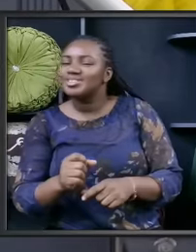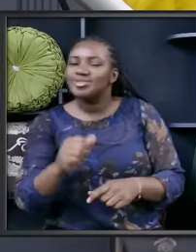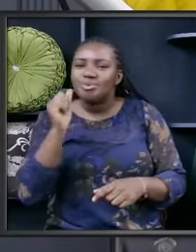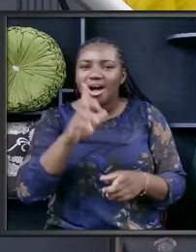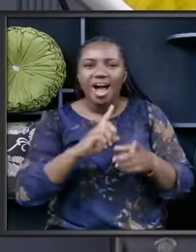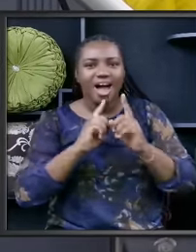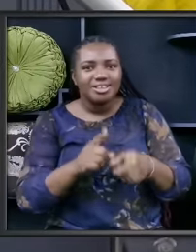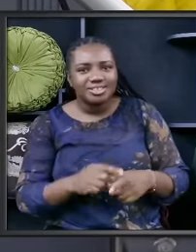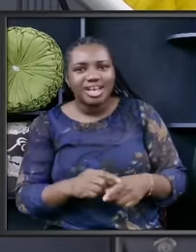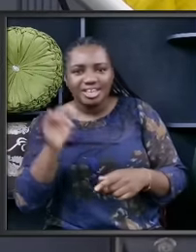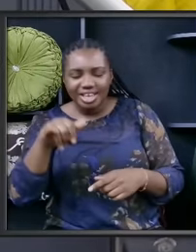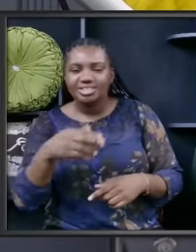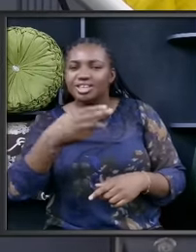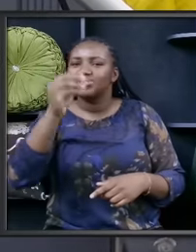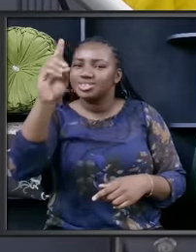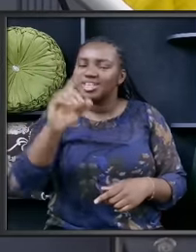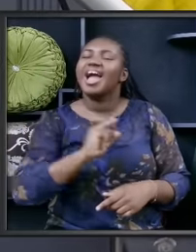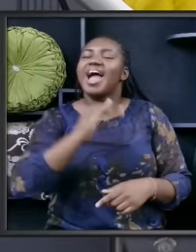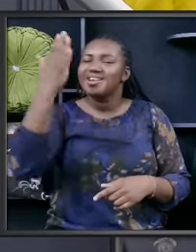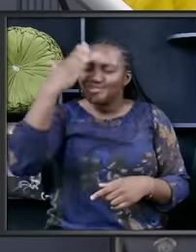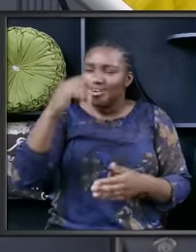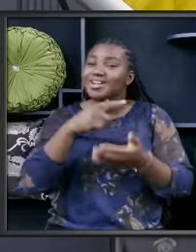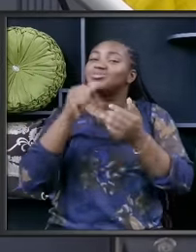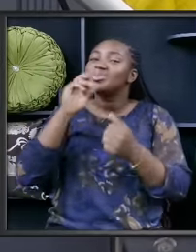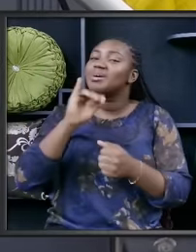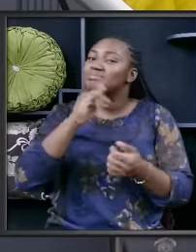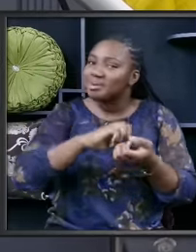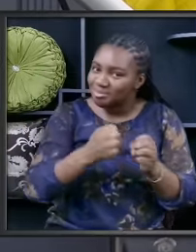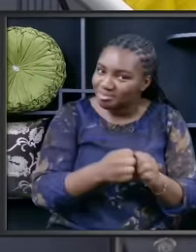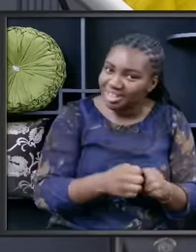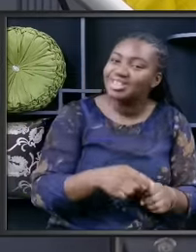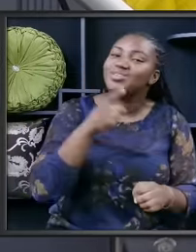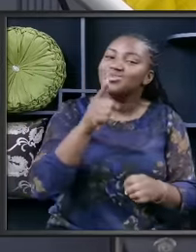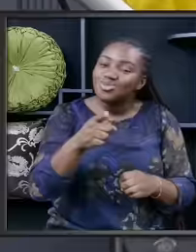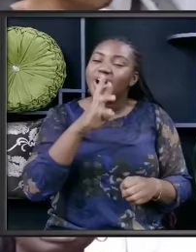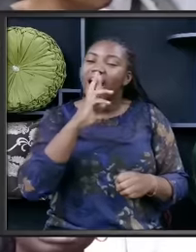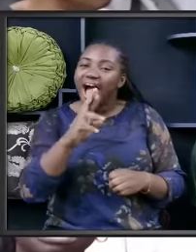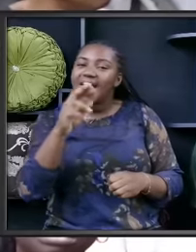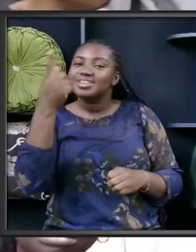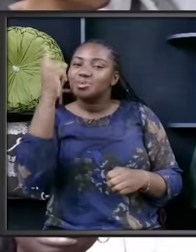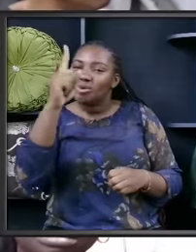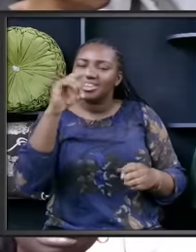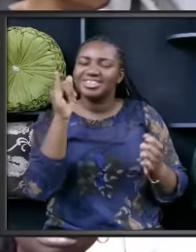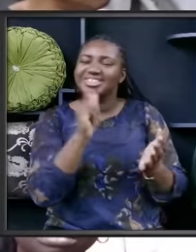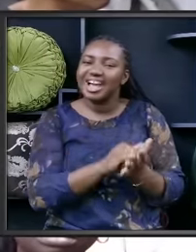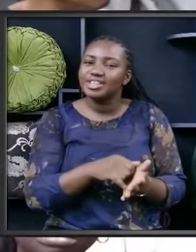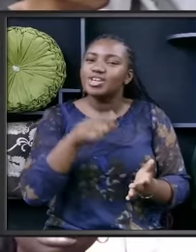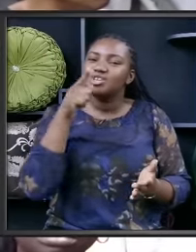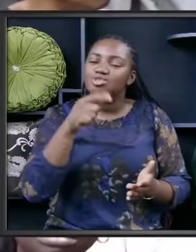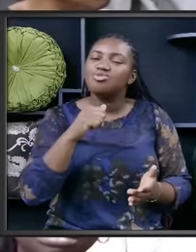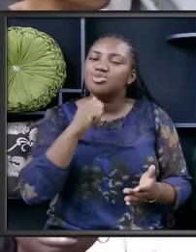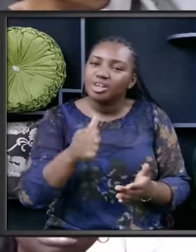Because I don't know, say, na the woman na my problem. So now I can say, now you know the agree make my husband sleep for at your age, your